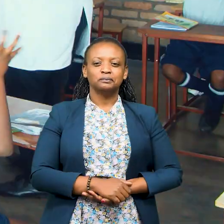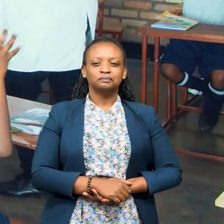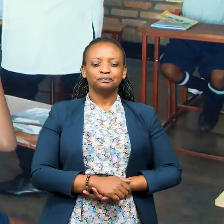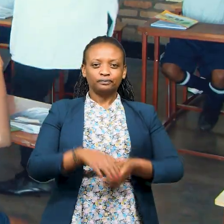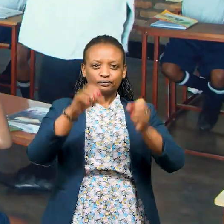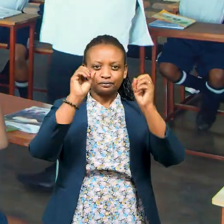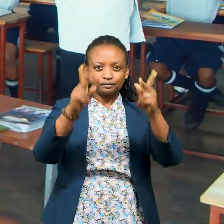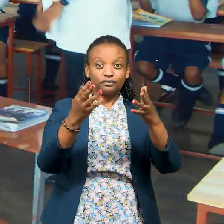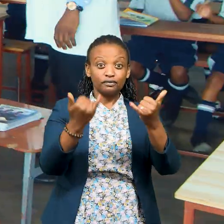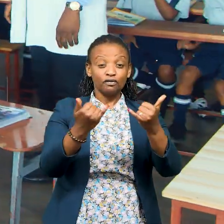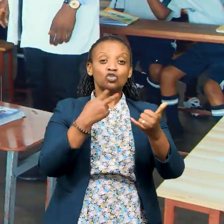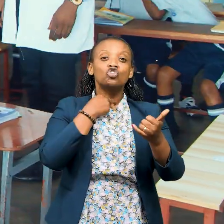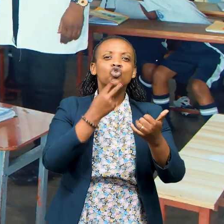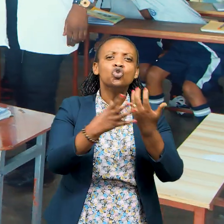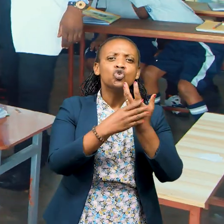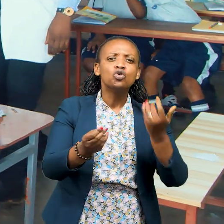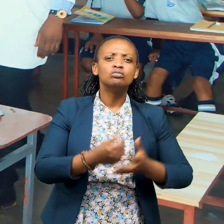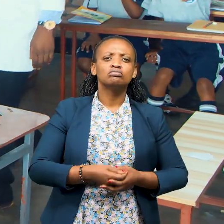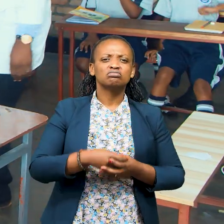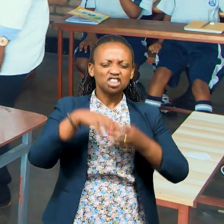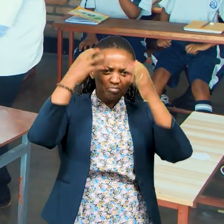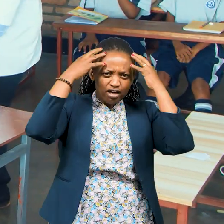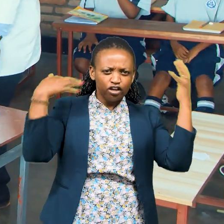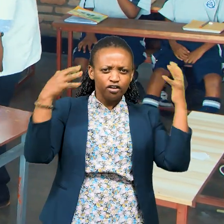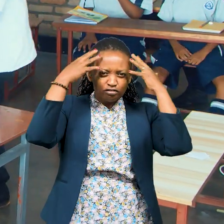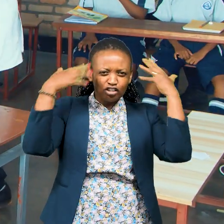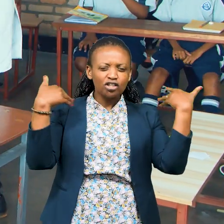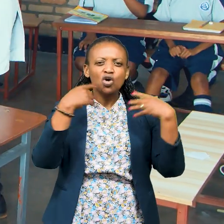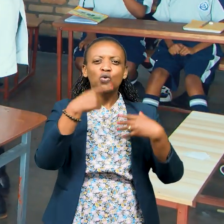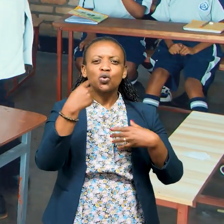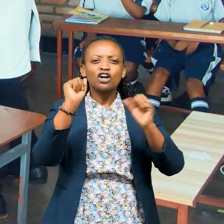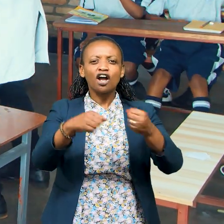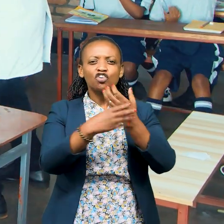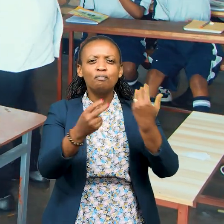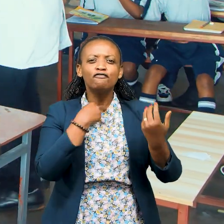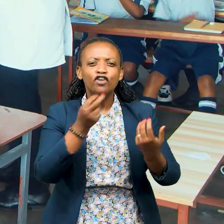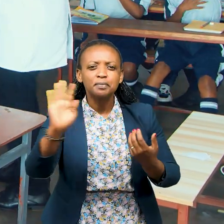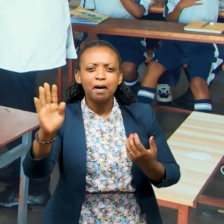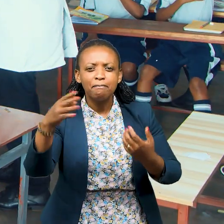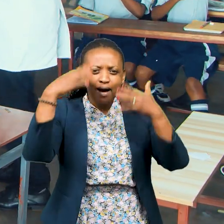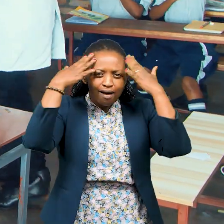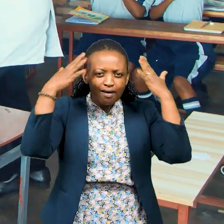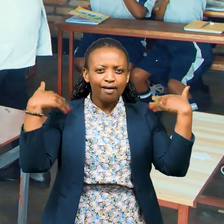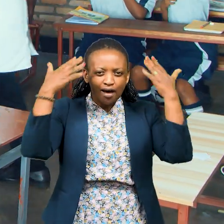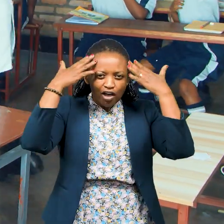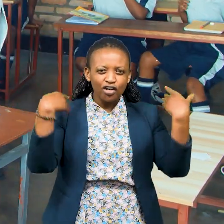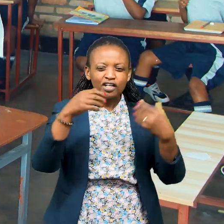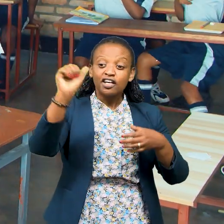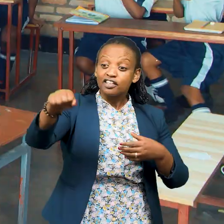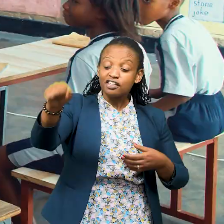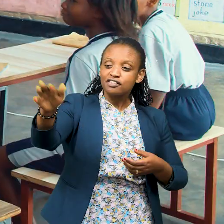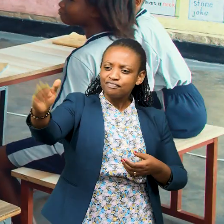you. Who can sound like a lion? Who can sound like a lion?